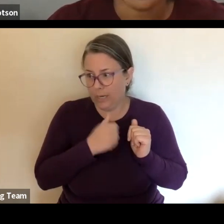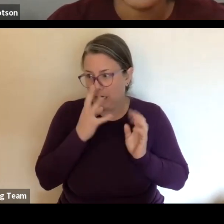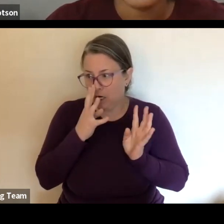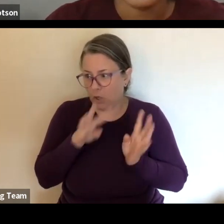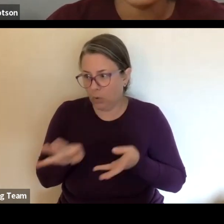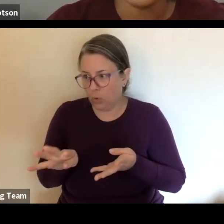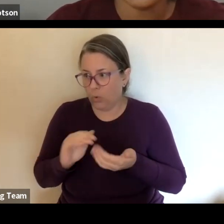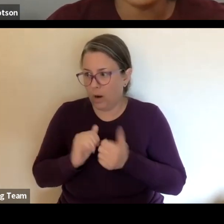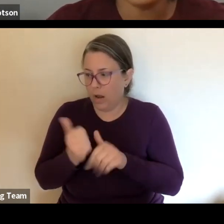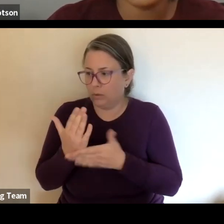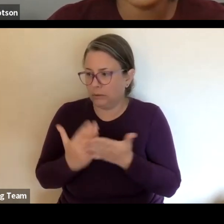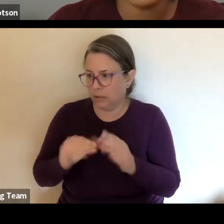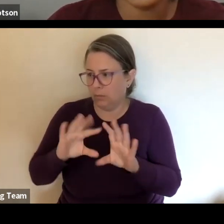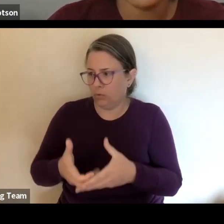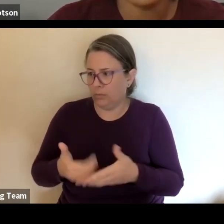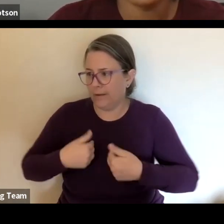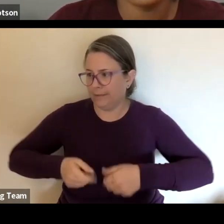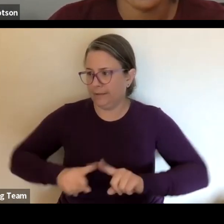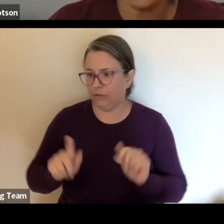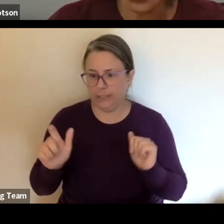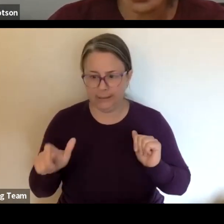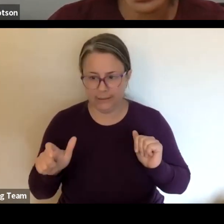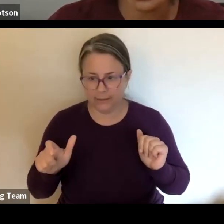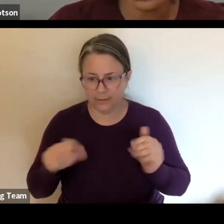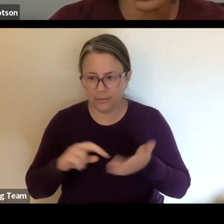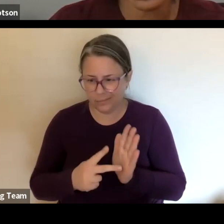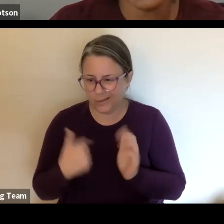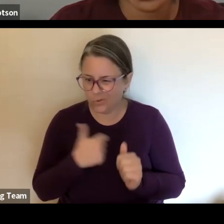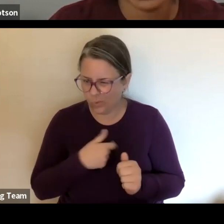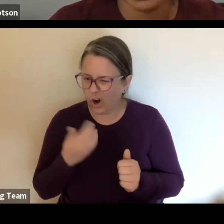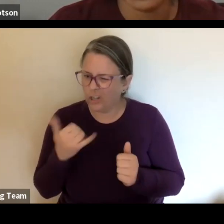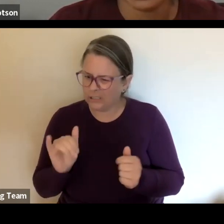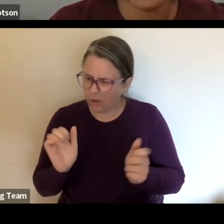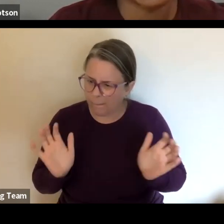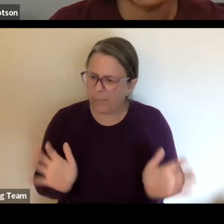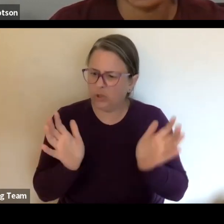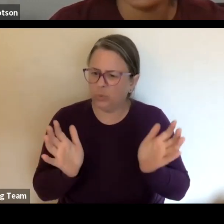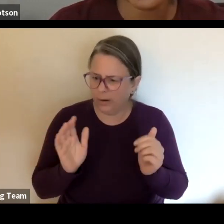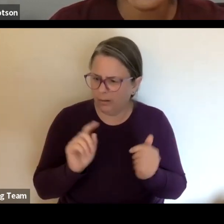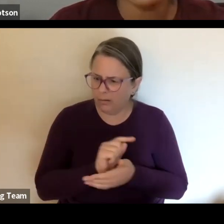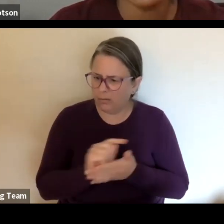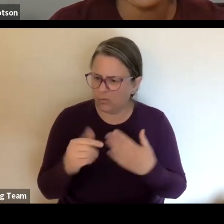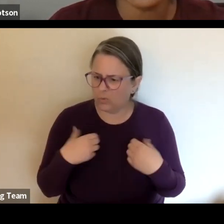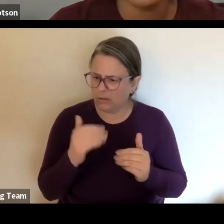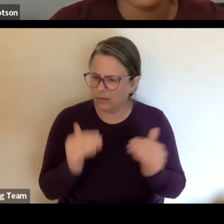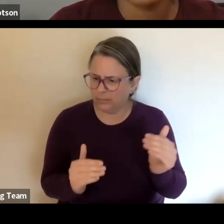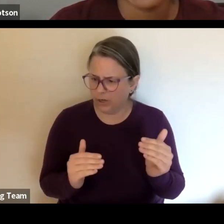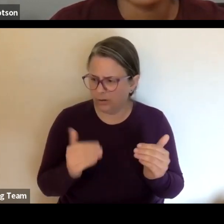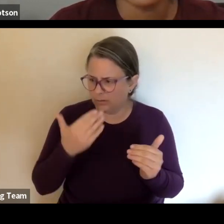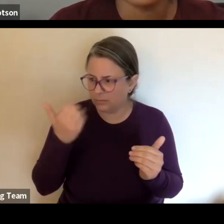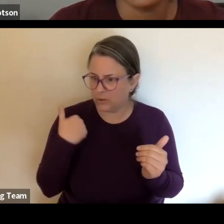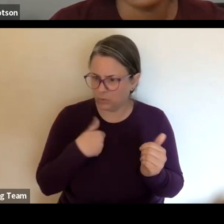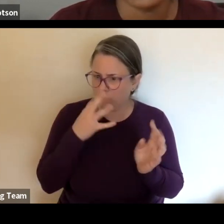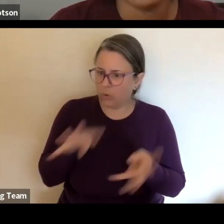perpetuating the health disparities by ignoring. And so I think this gets tied to an ethical responsibility. I would argue a